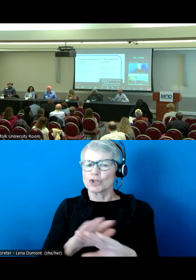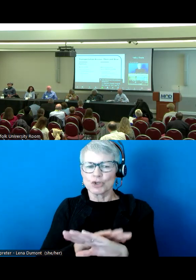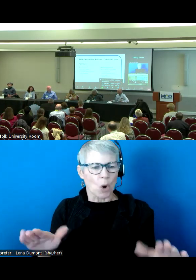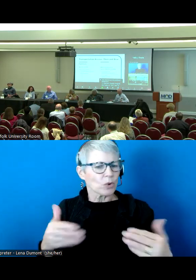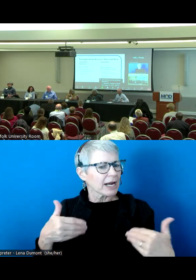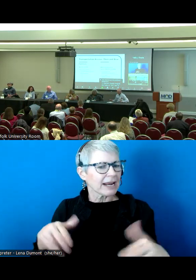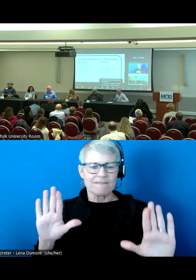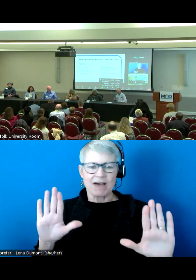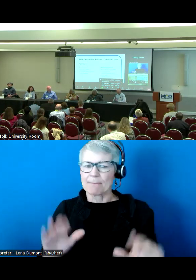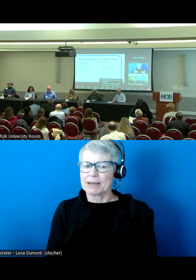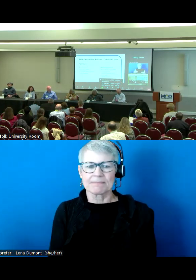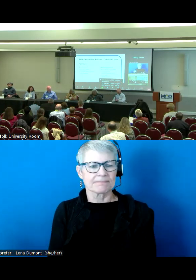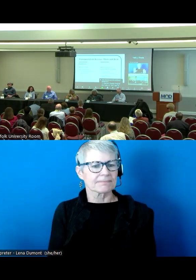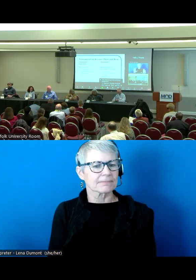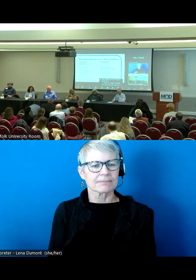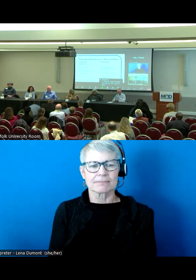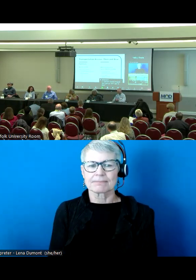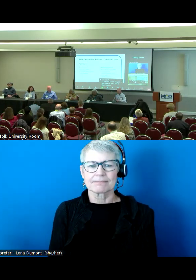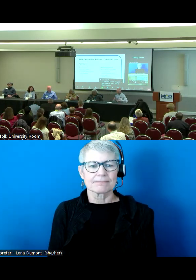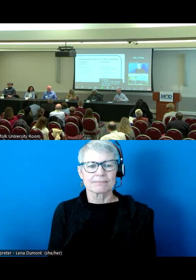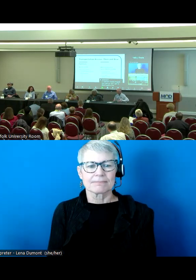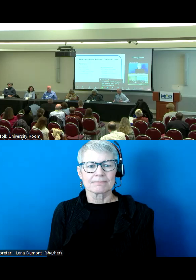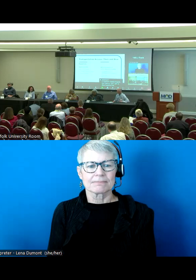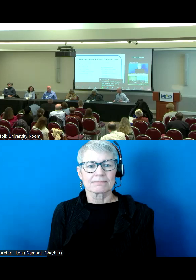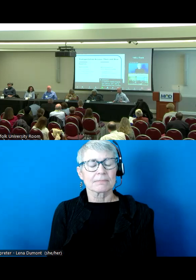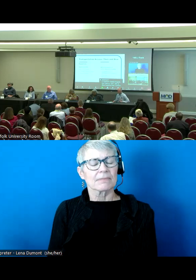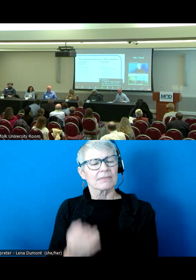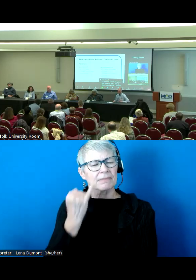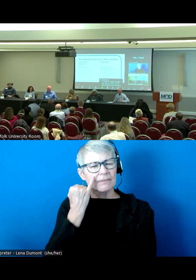When someone finds a problem, as Tara did,